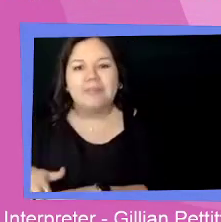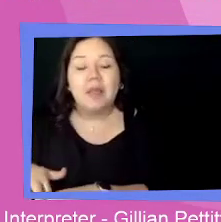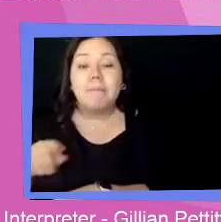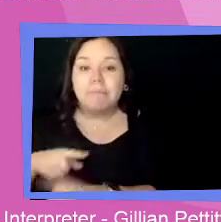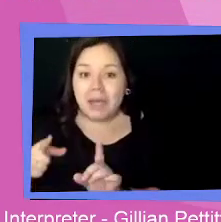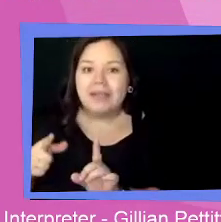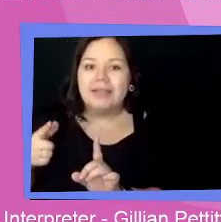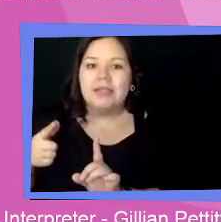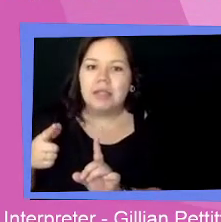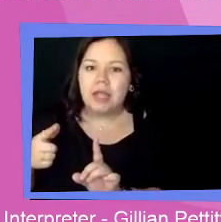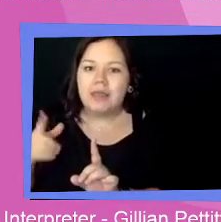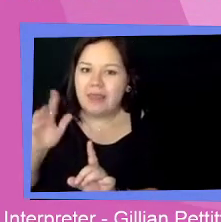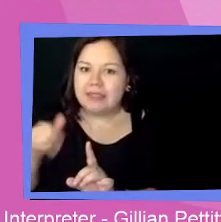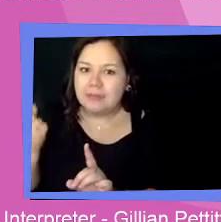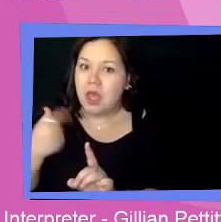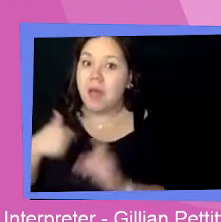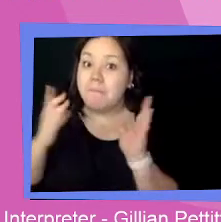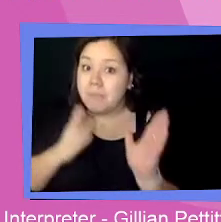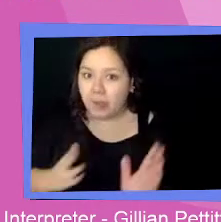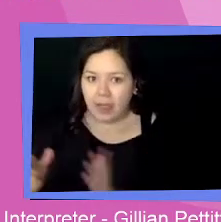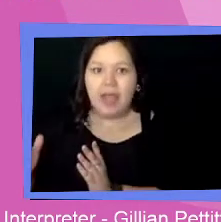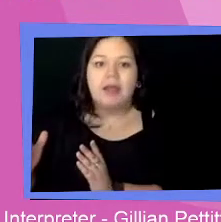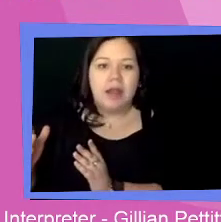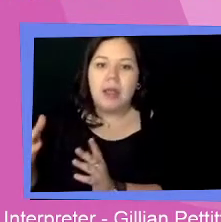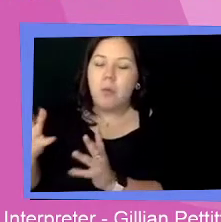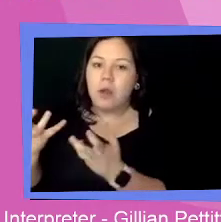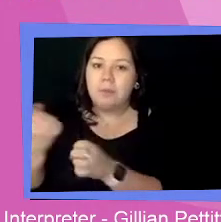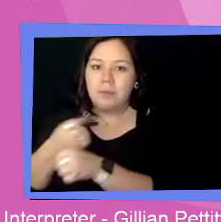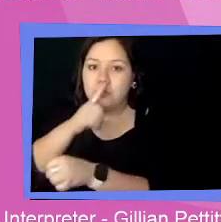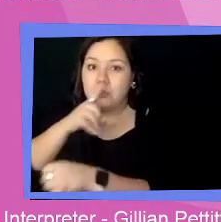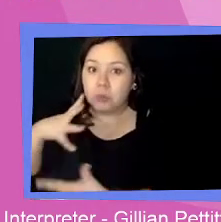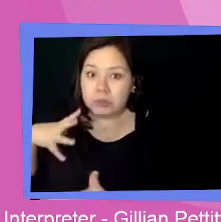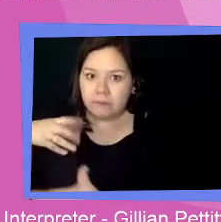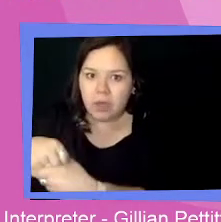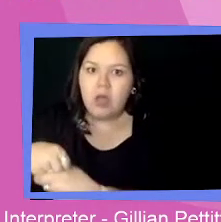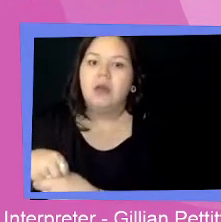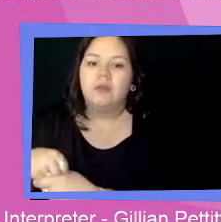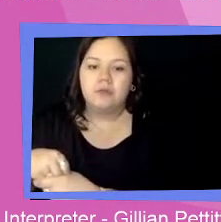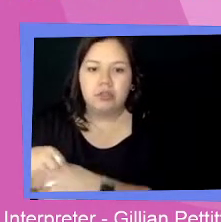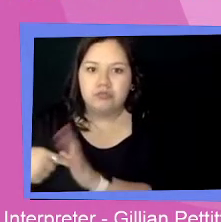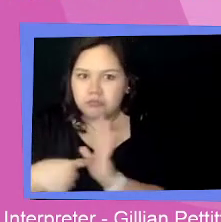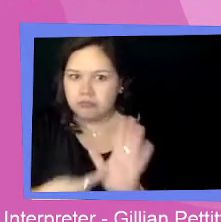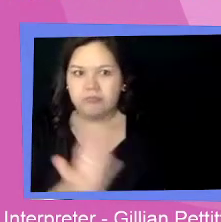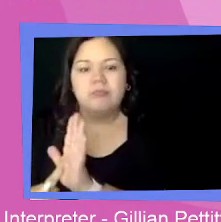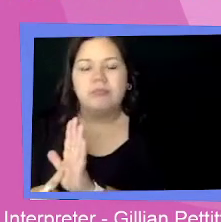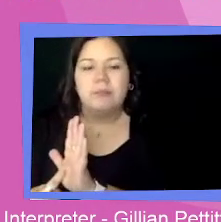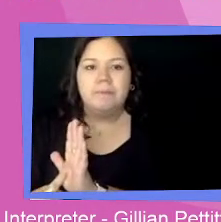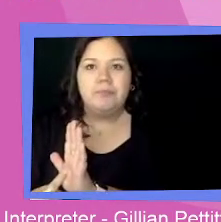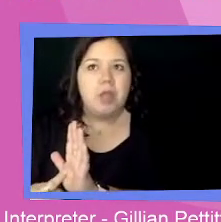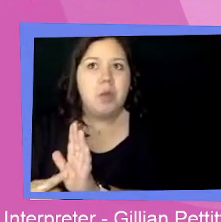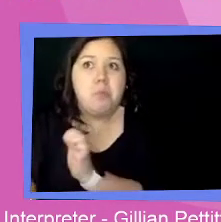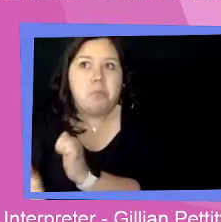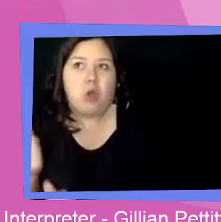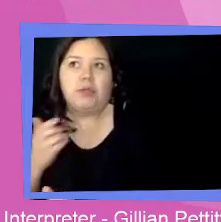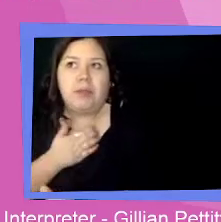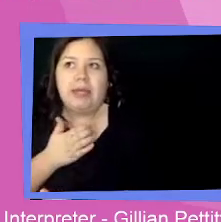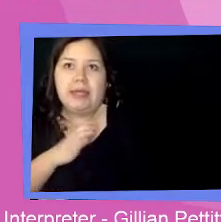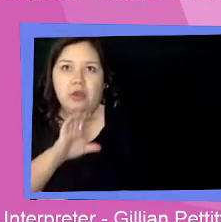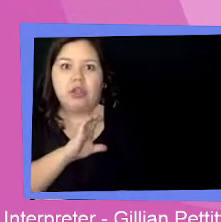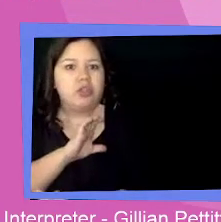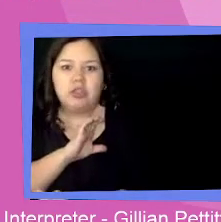very intentional, and intentional to make sure that, actually, I would say like the majority of my characters are not